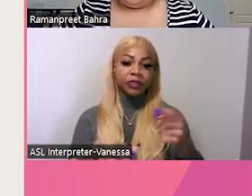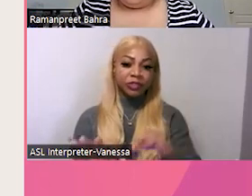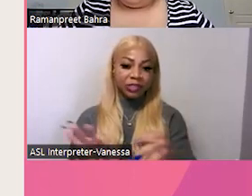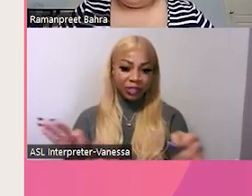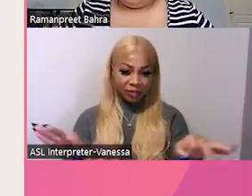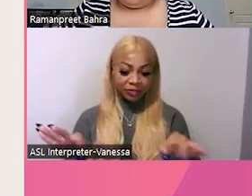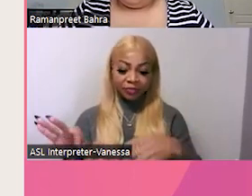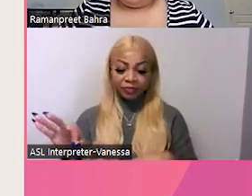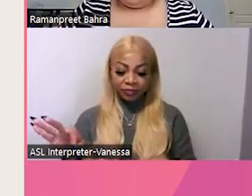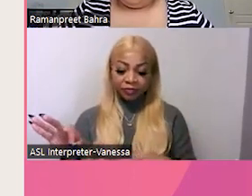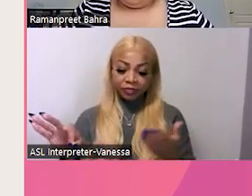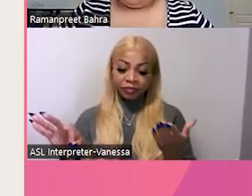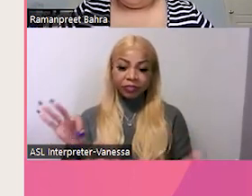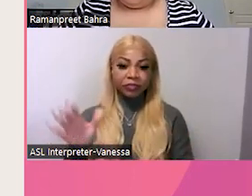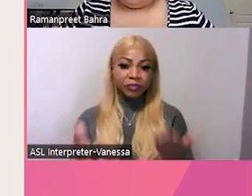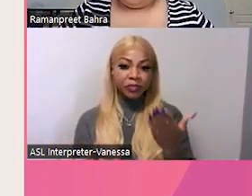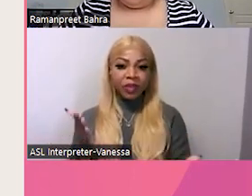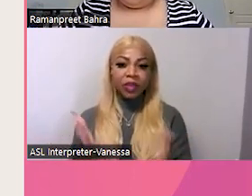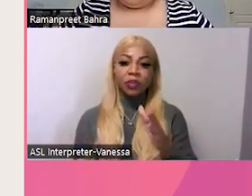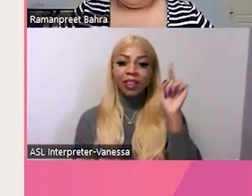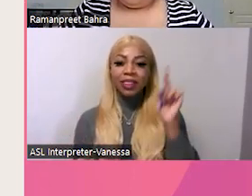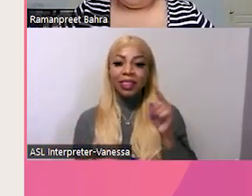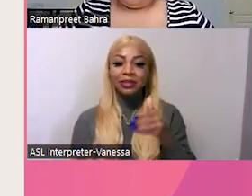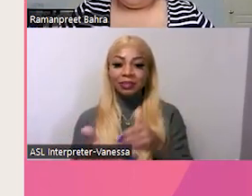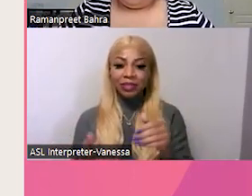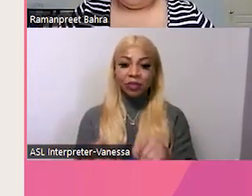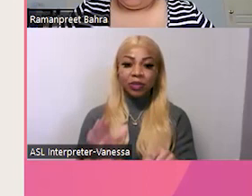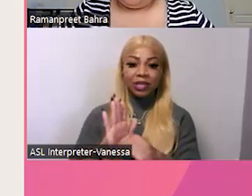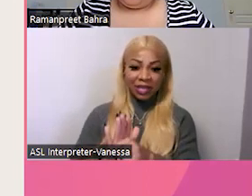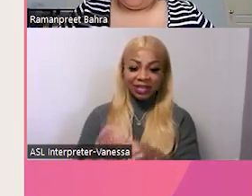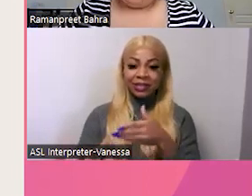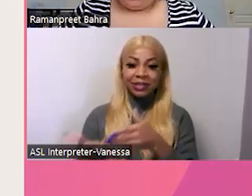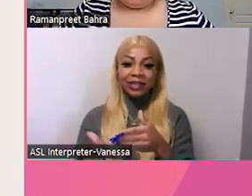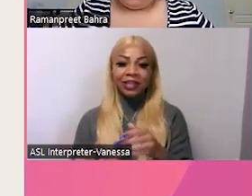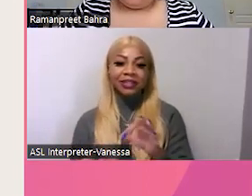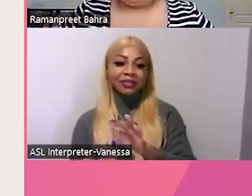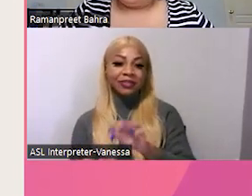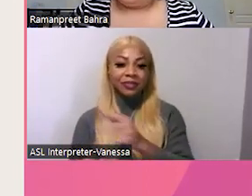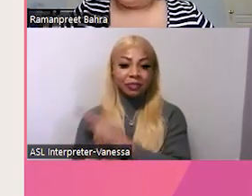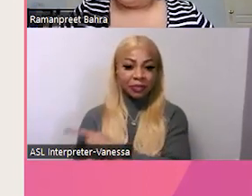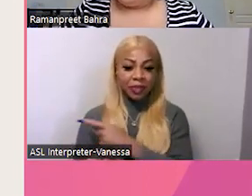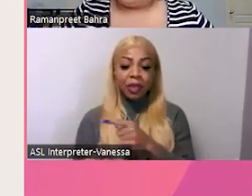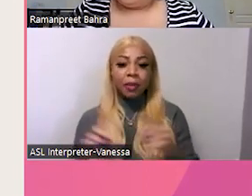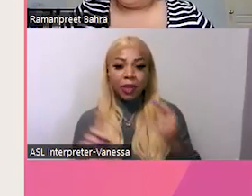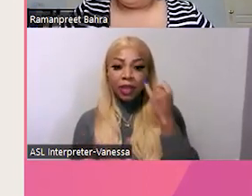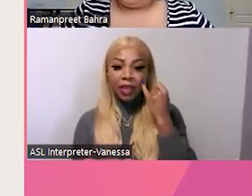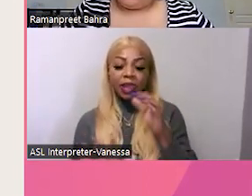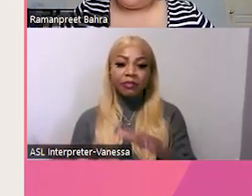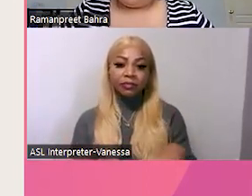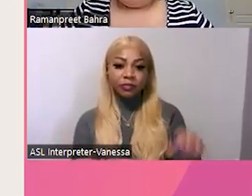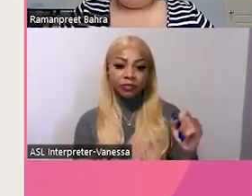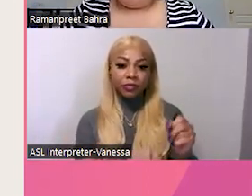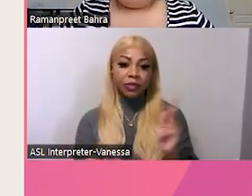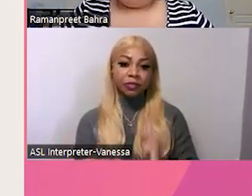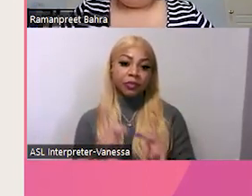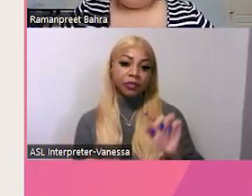would decrease anti-fat bias and stigma against fat patients. However, adopting this people first approach to